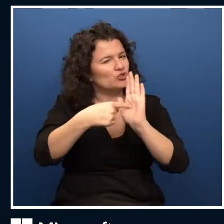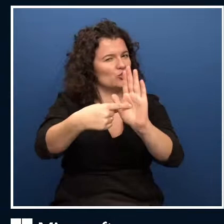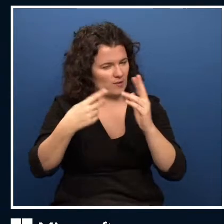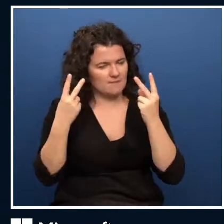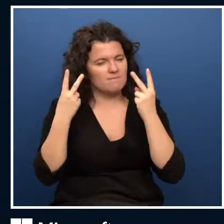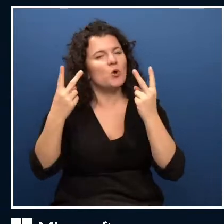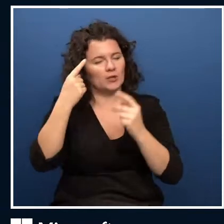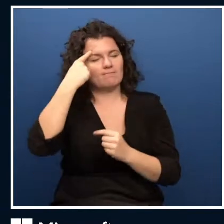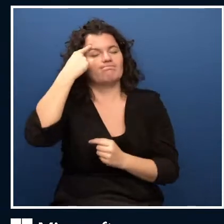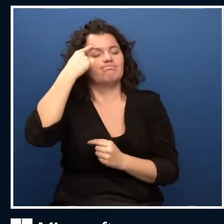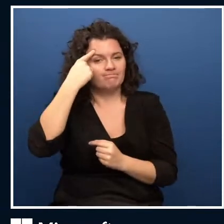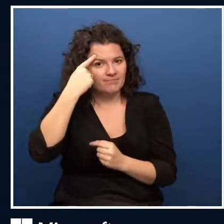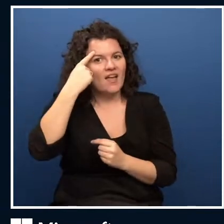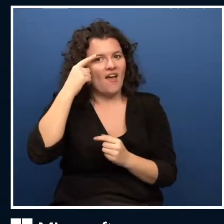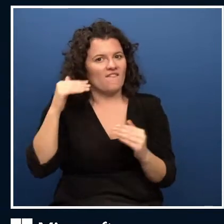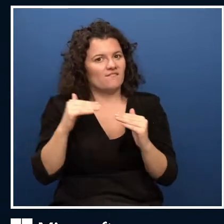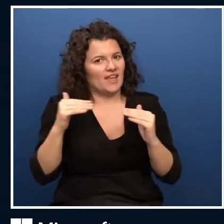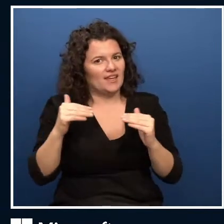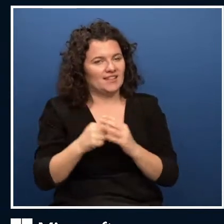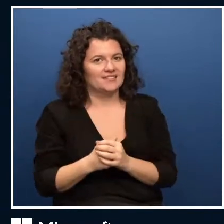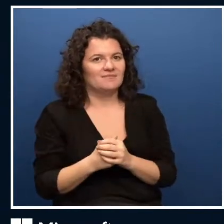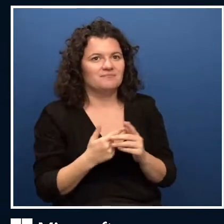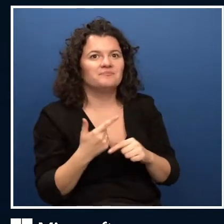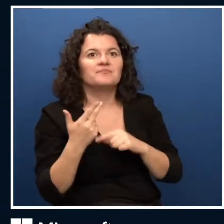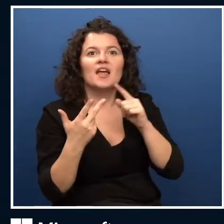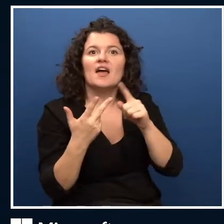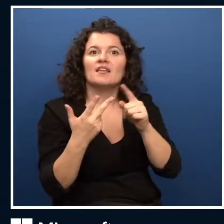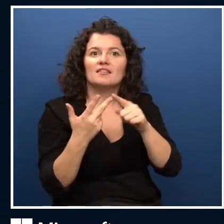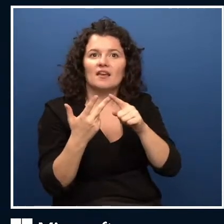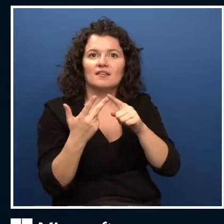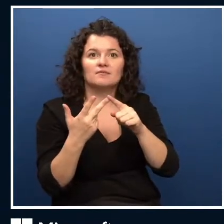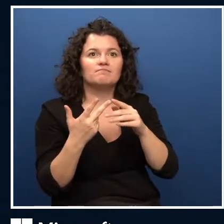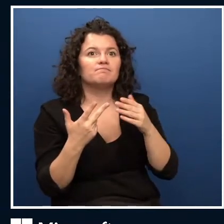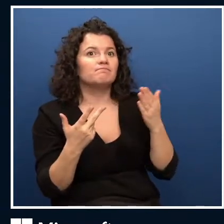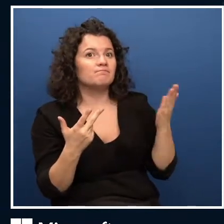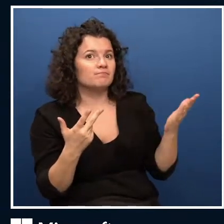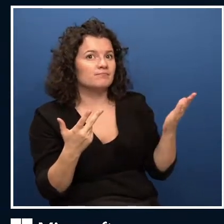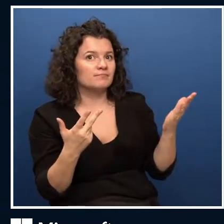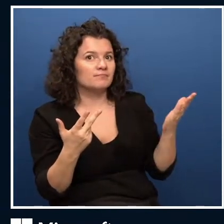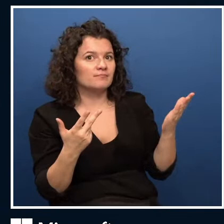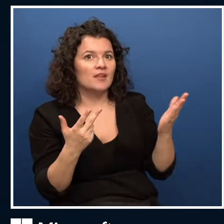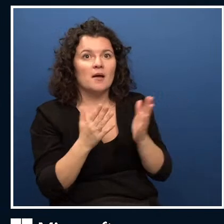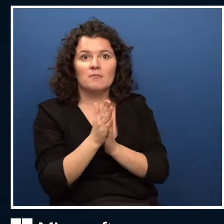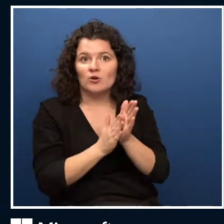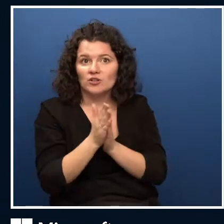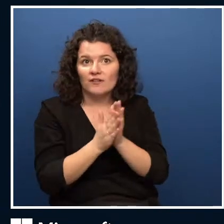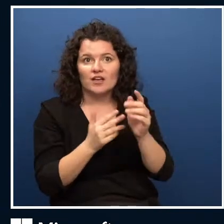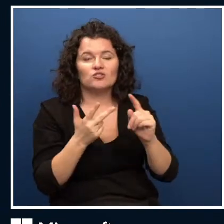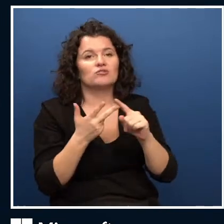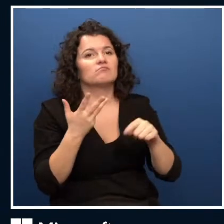Fairlearn and finally go on to see some live demos.